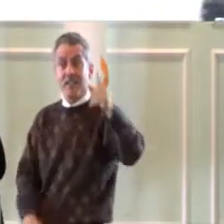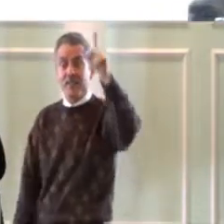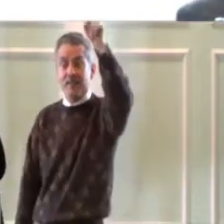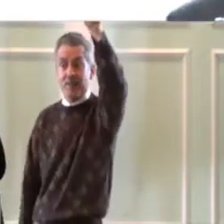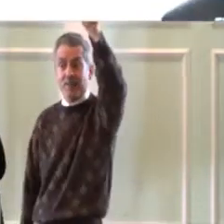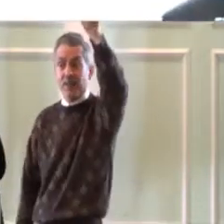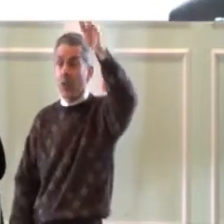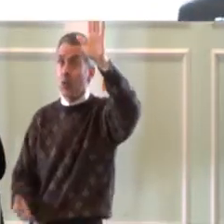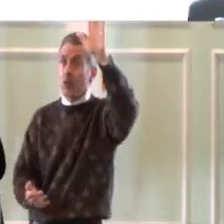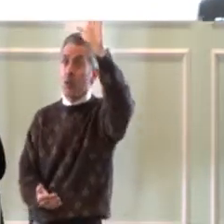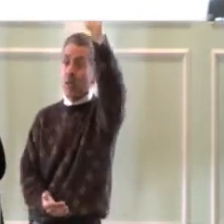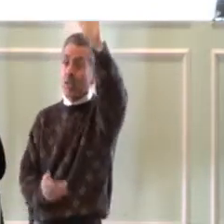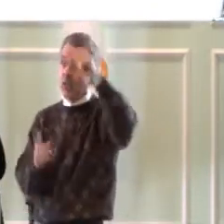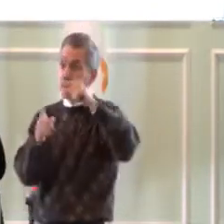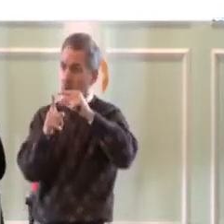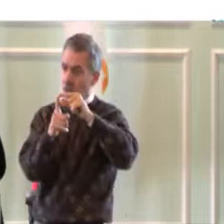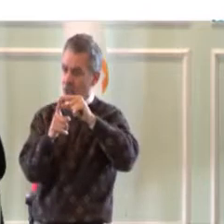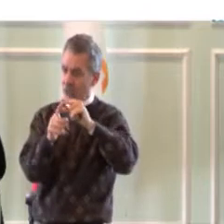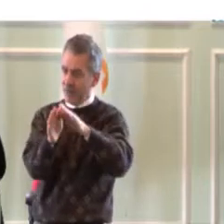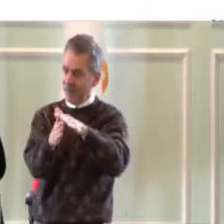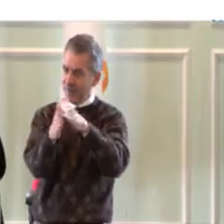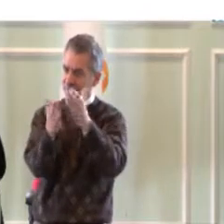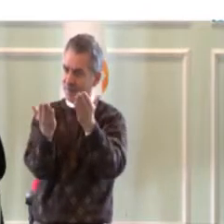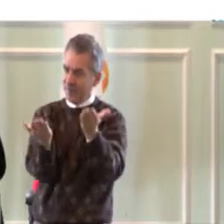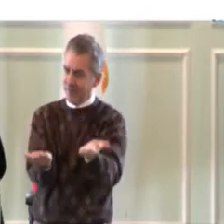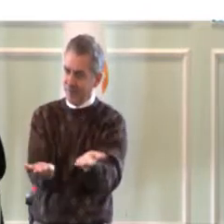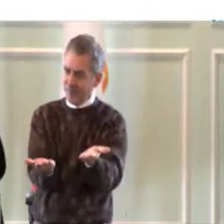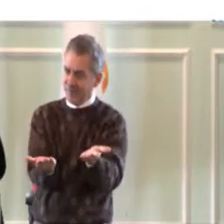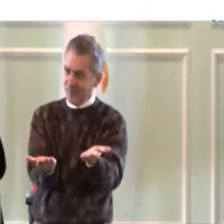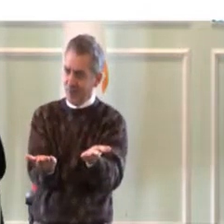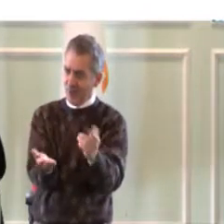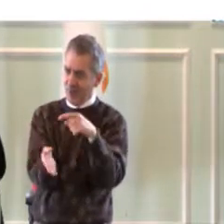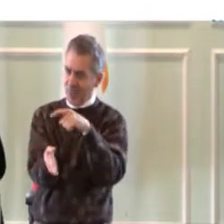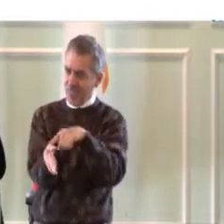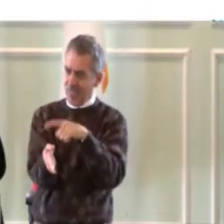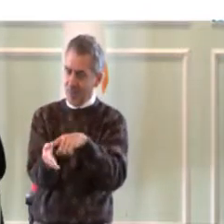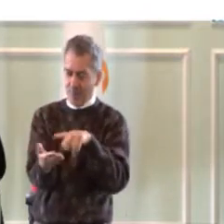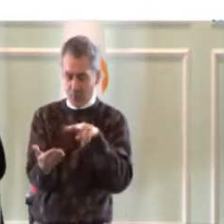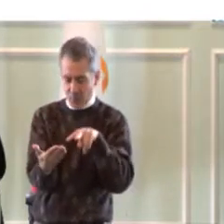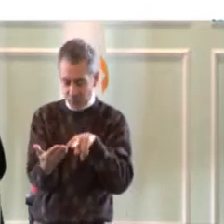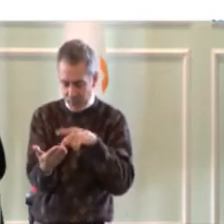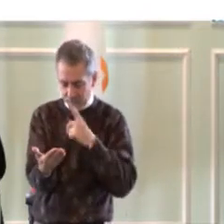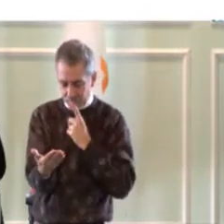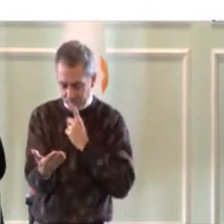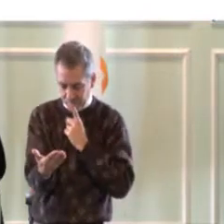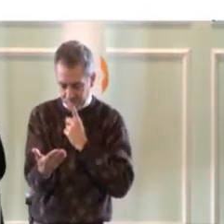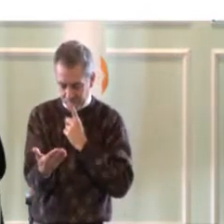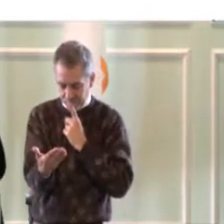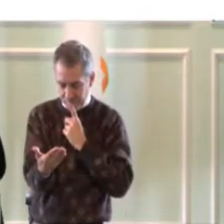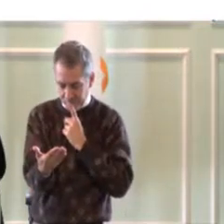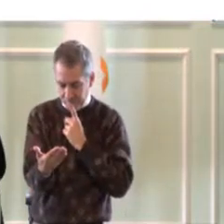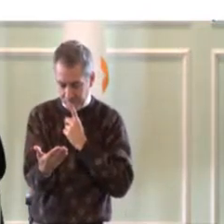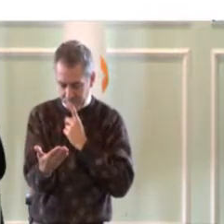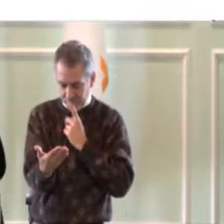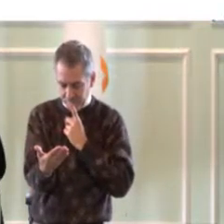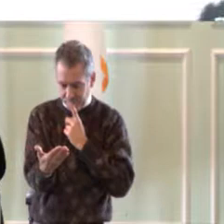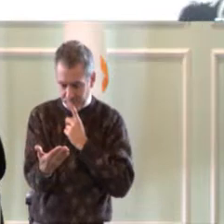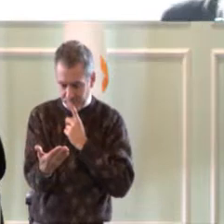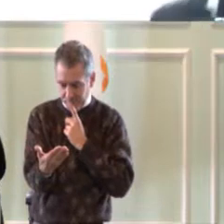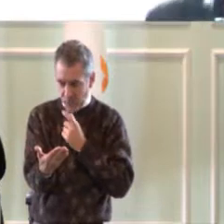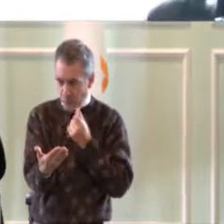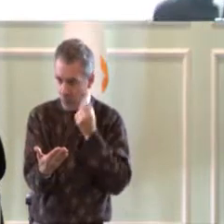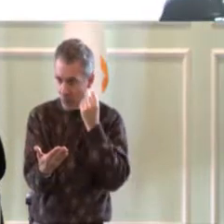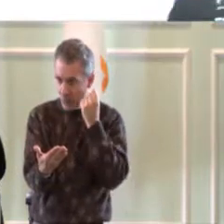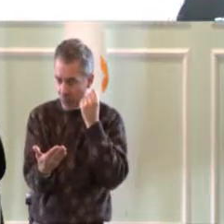is through his word. When you and I take the time to read his word, if we would read his